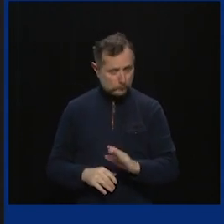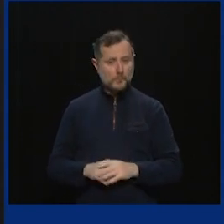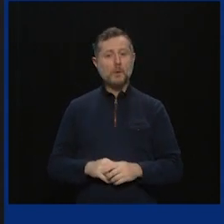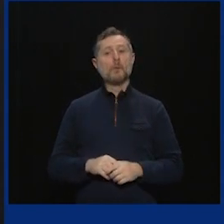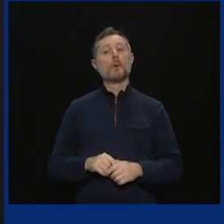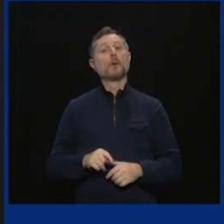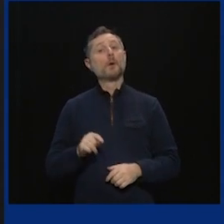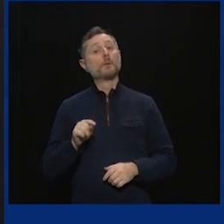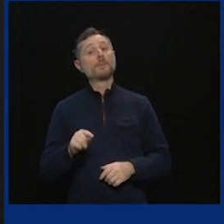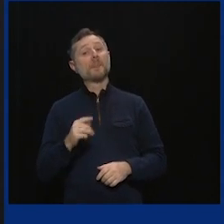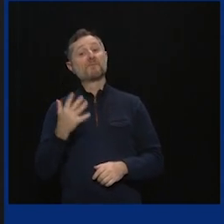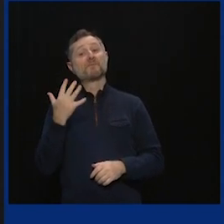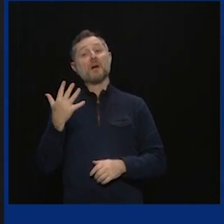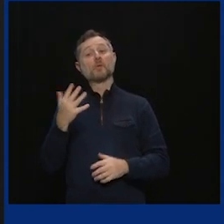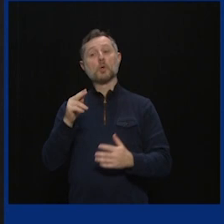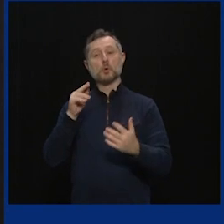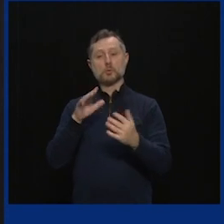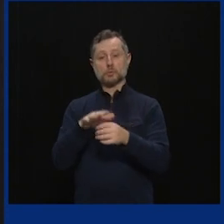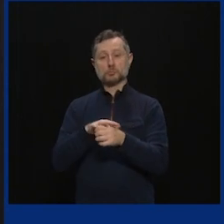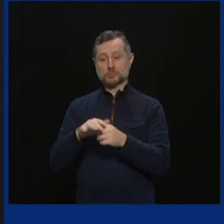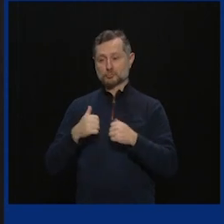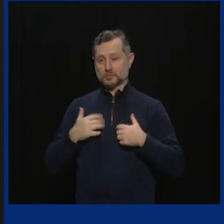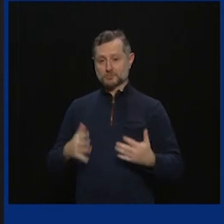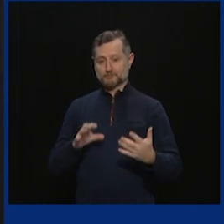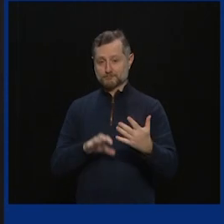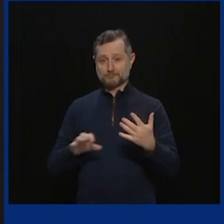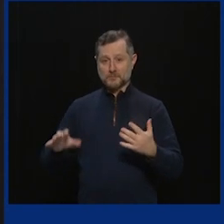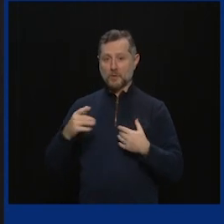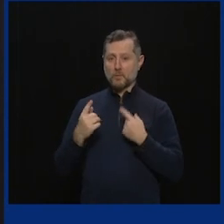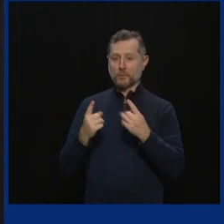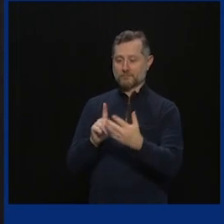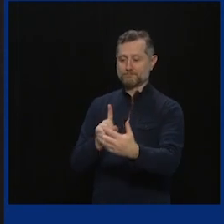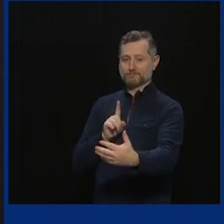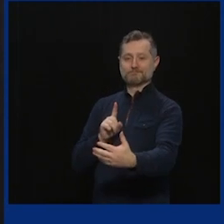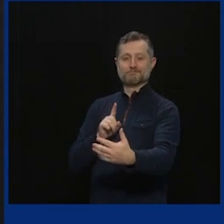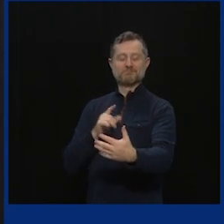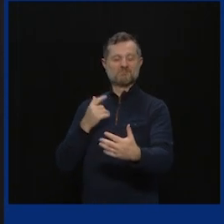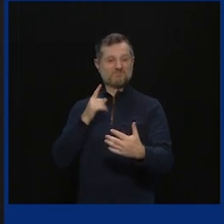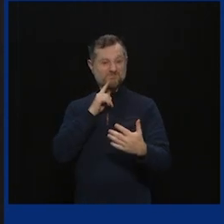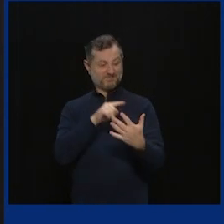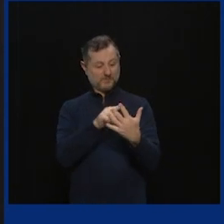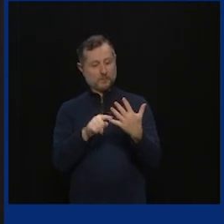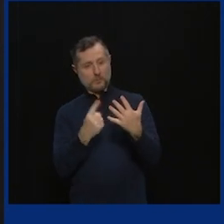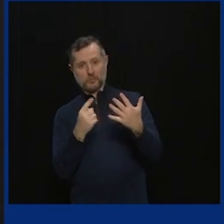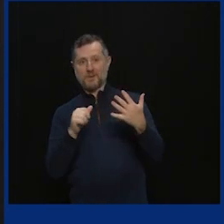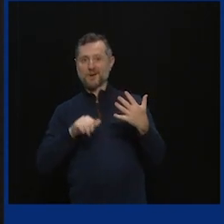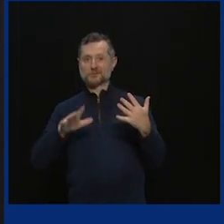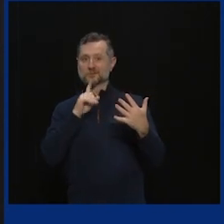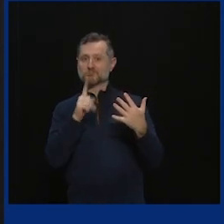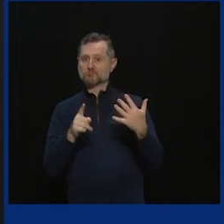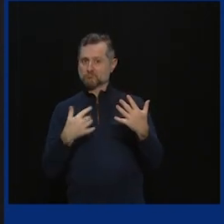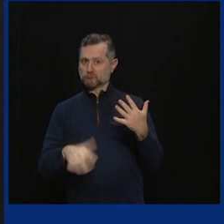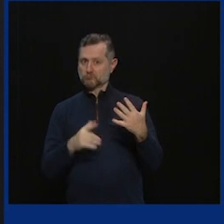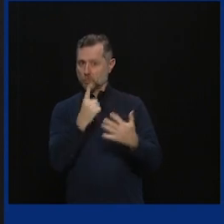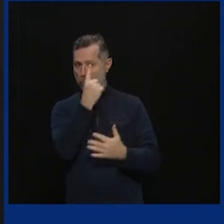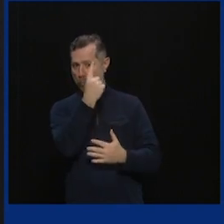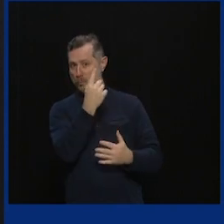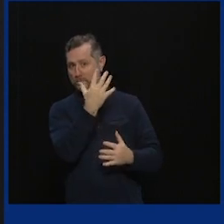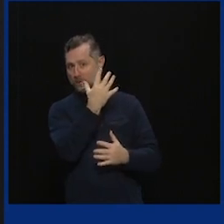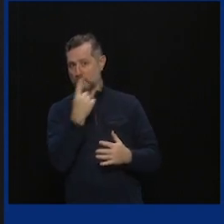Asian American. I think there's an opportunity for incoming Eric Adams to have the first ever Asian American deputy mayor. Thank